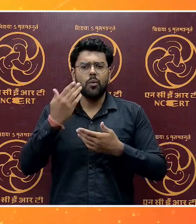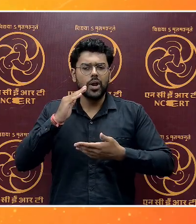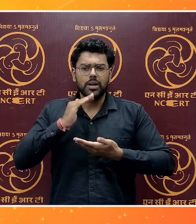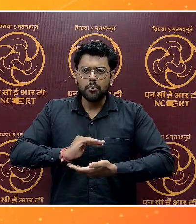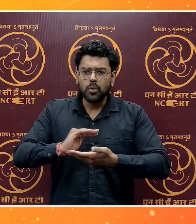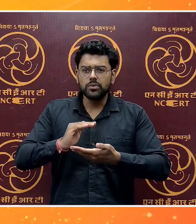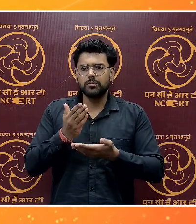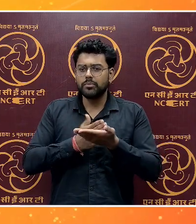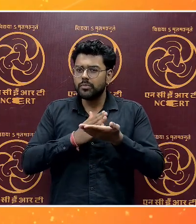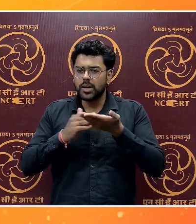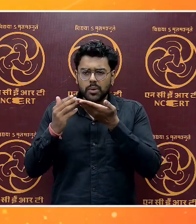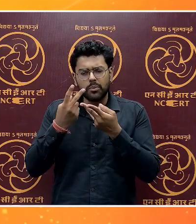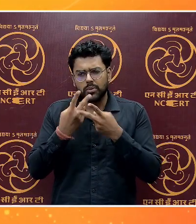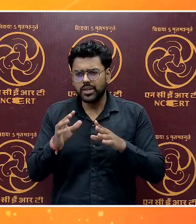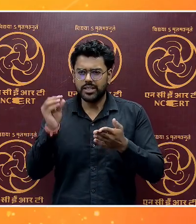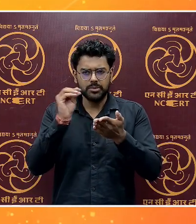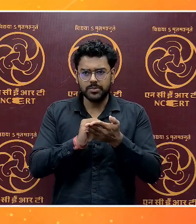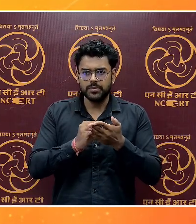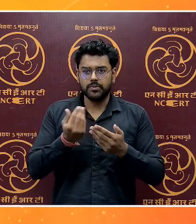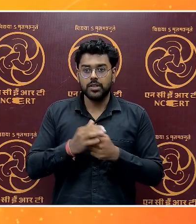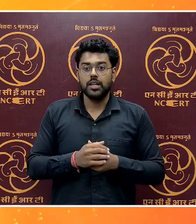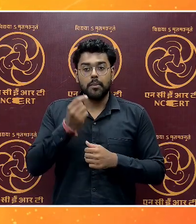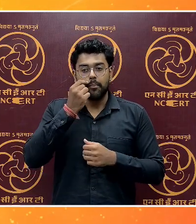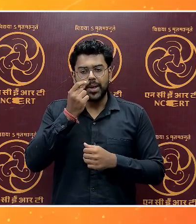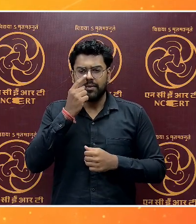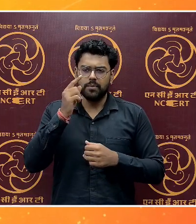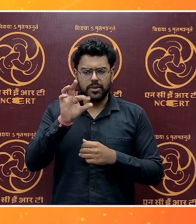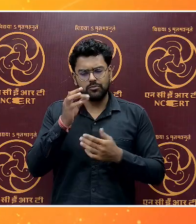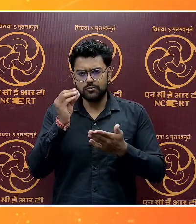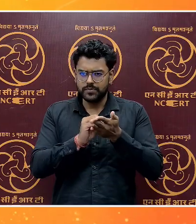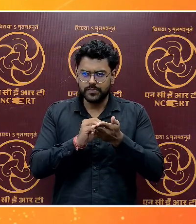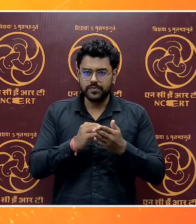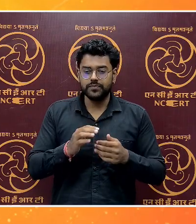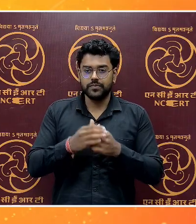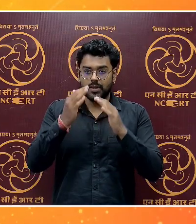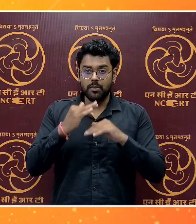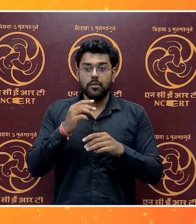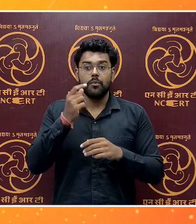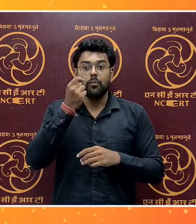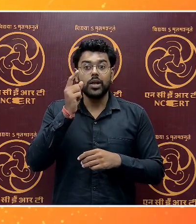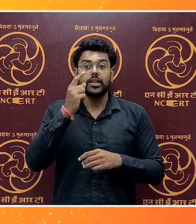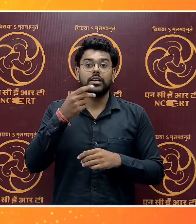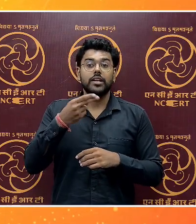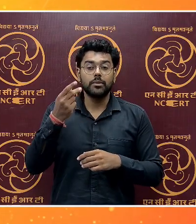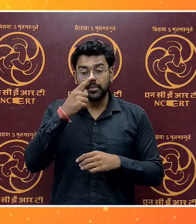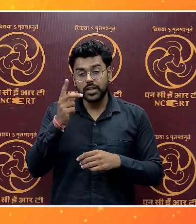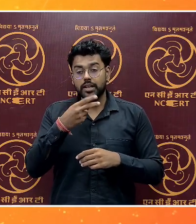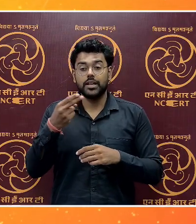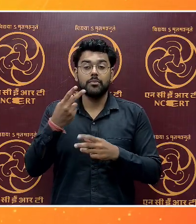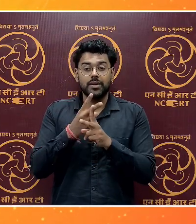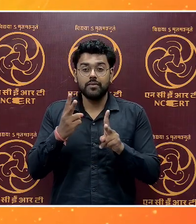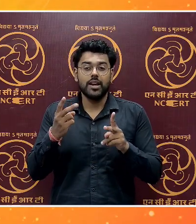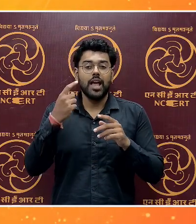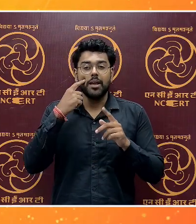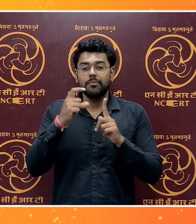student, and then select the gender, male, female. Then the father name, mother name, guardian name, email ID, mobile